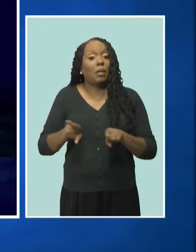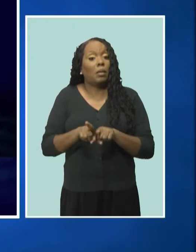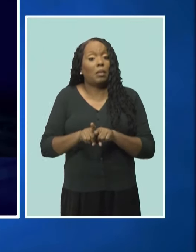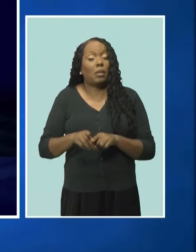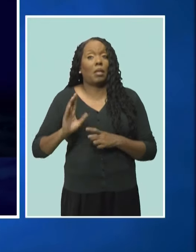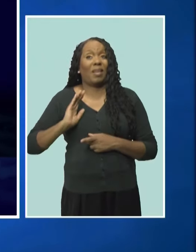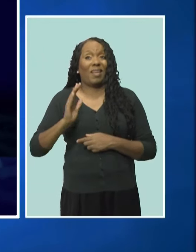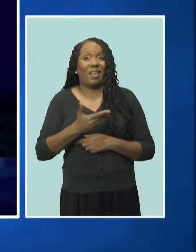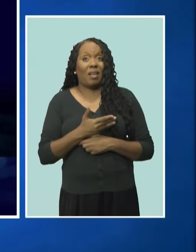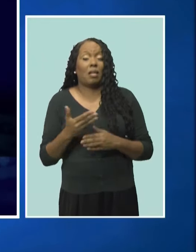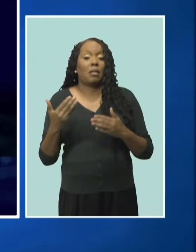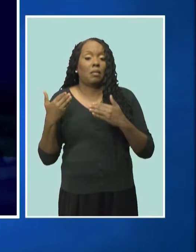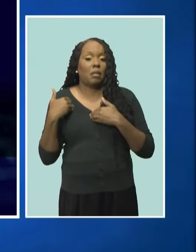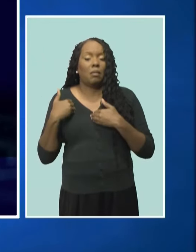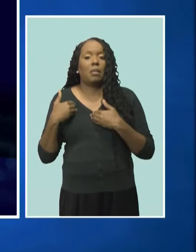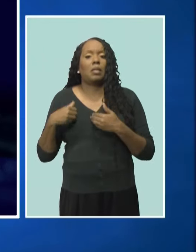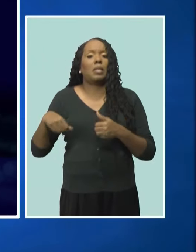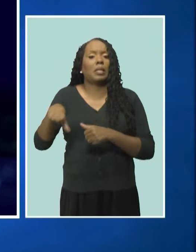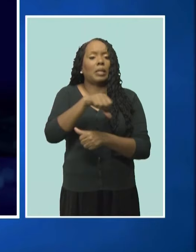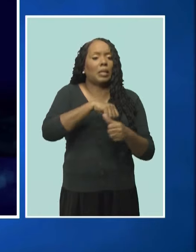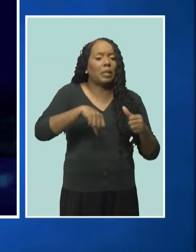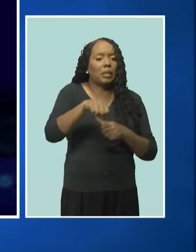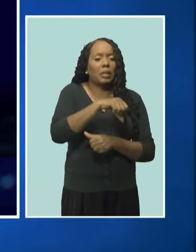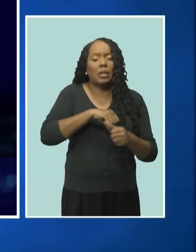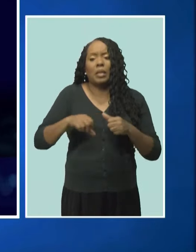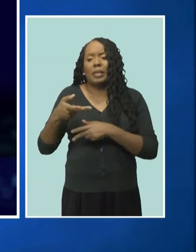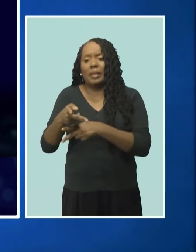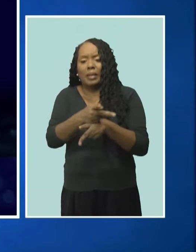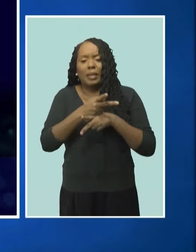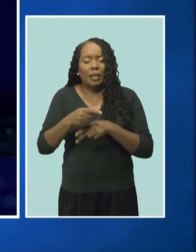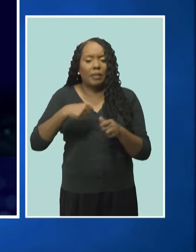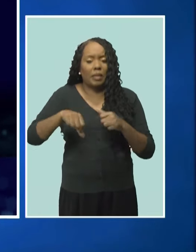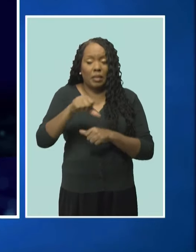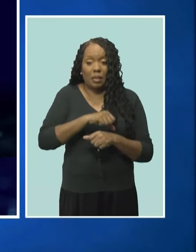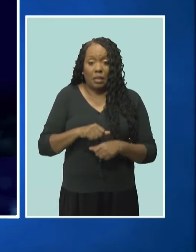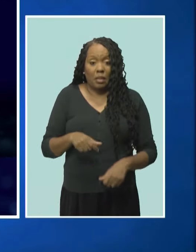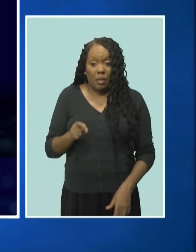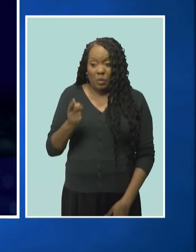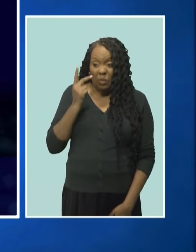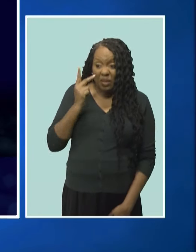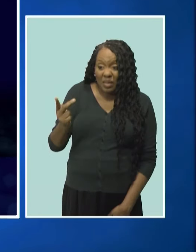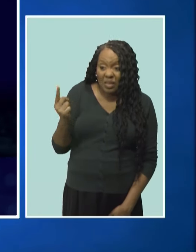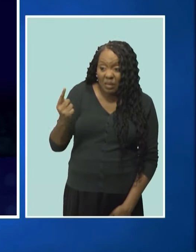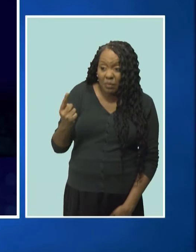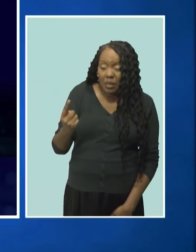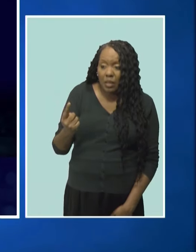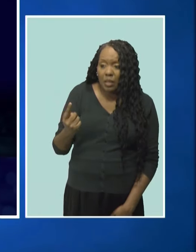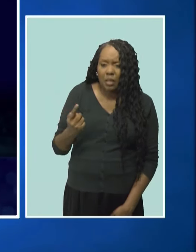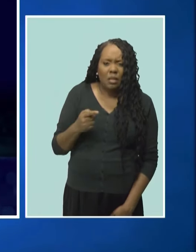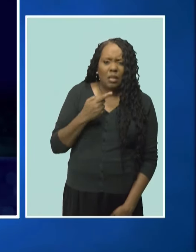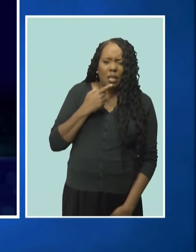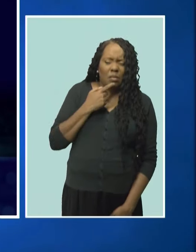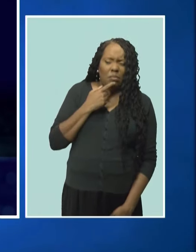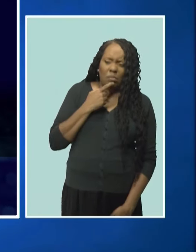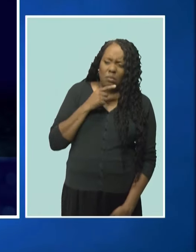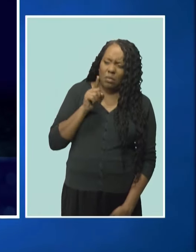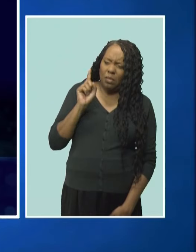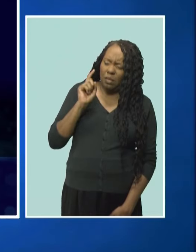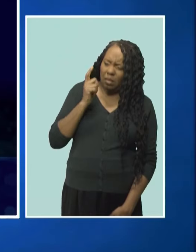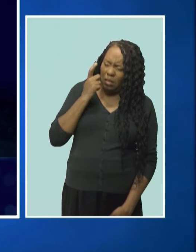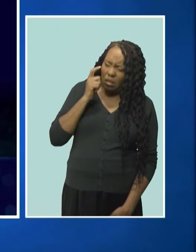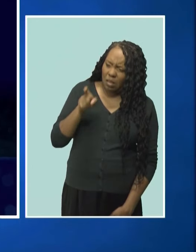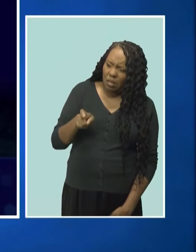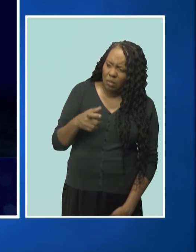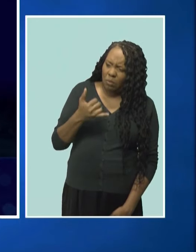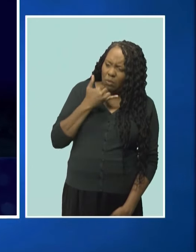responsibility to be our brother's keeper. If you see something, say something. It is on